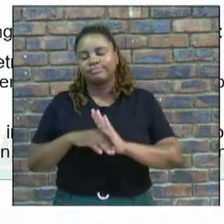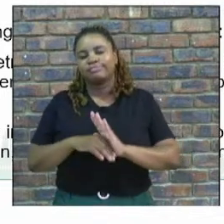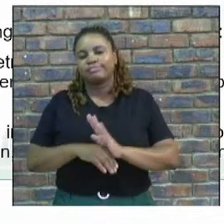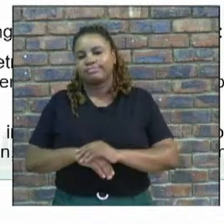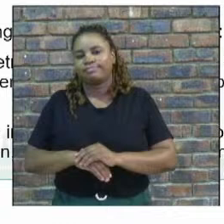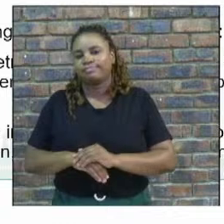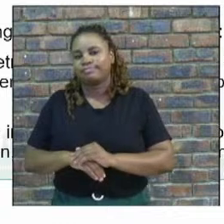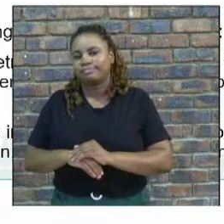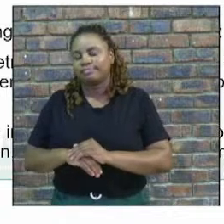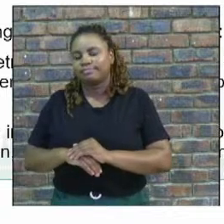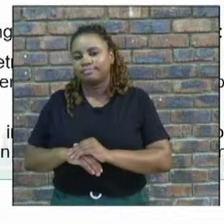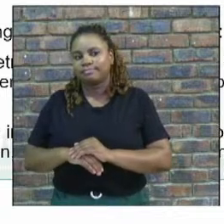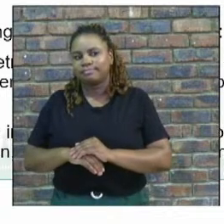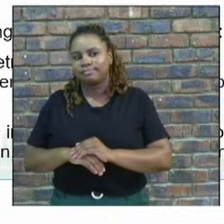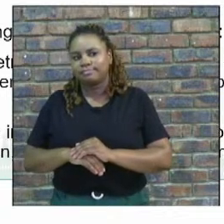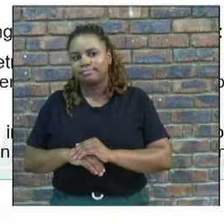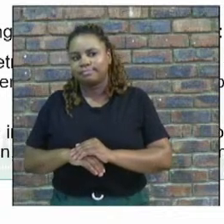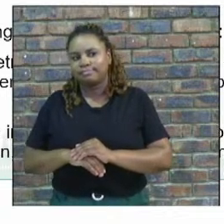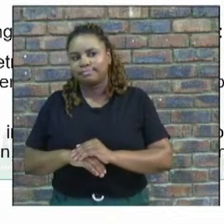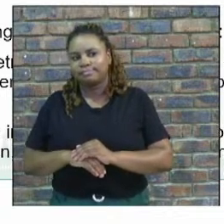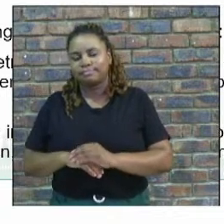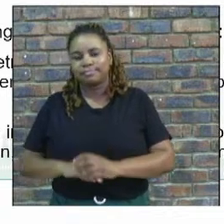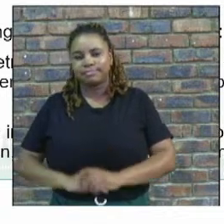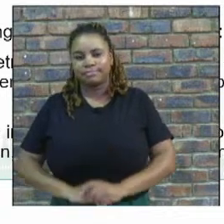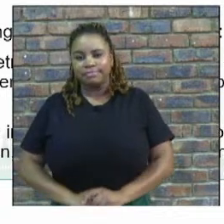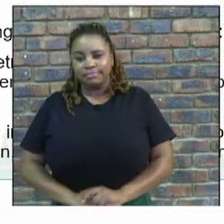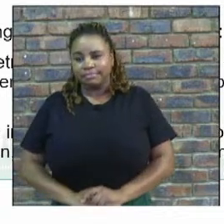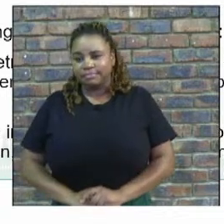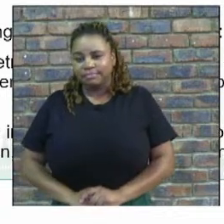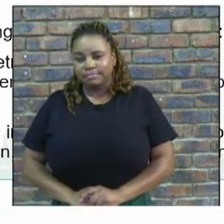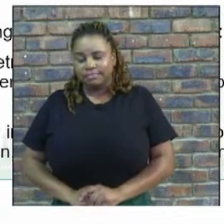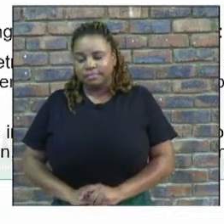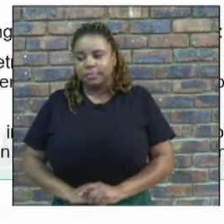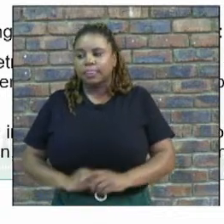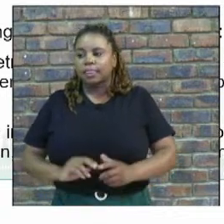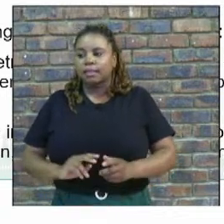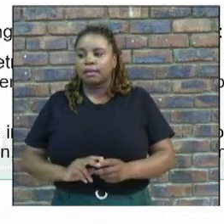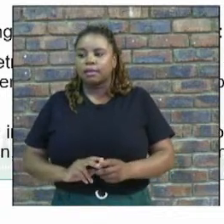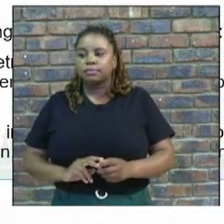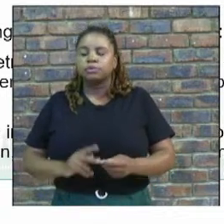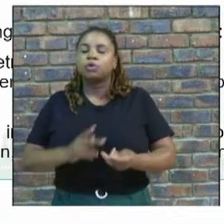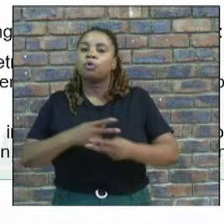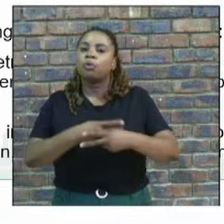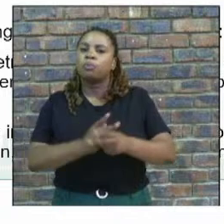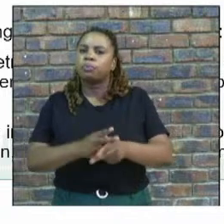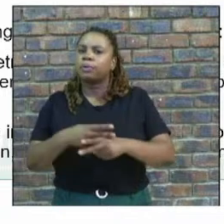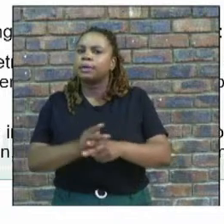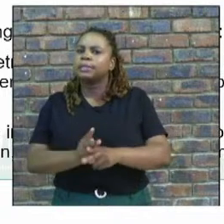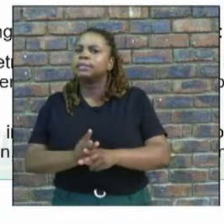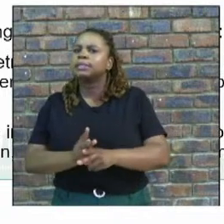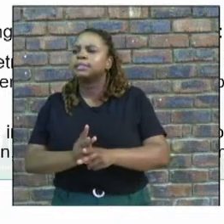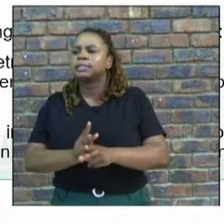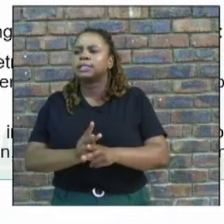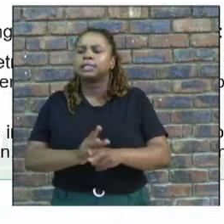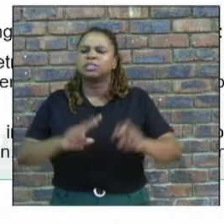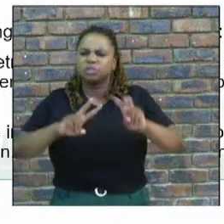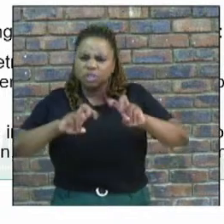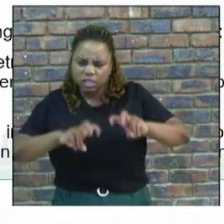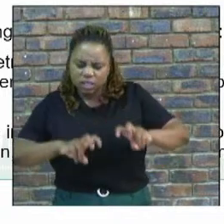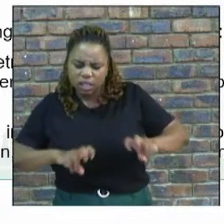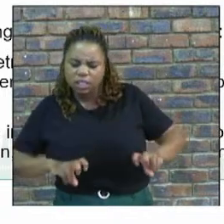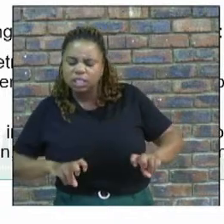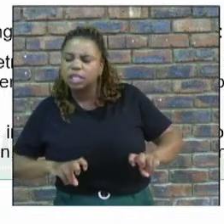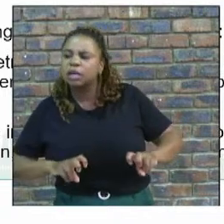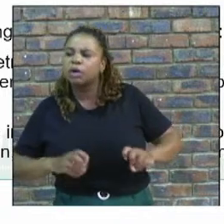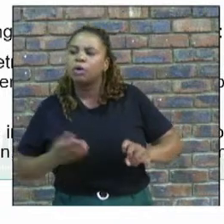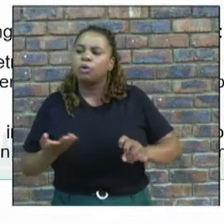offshore acreage. This is where you are doing your production and exploration in the sea,